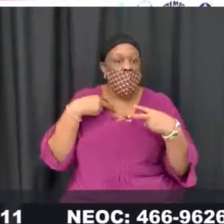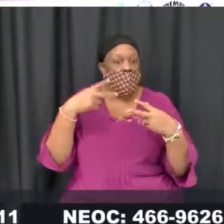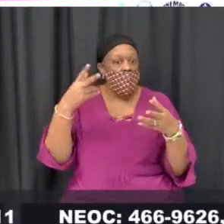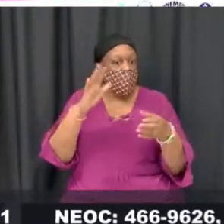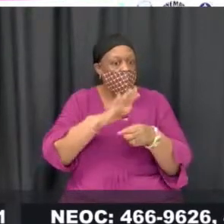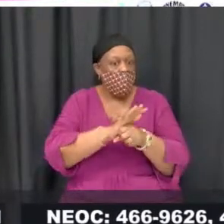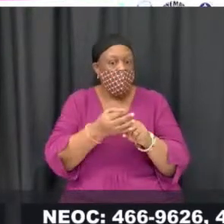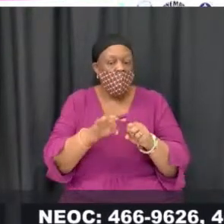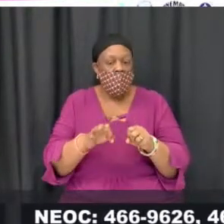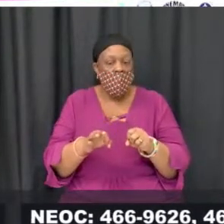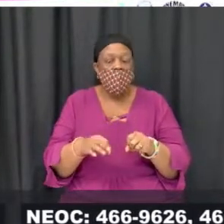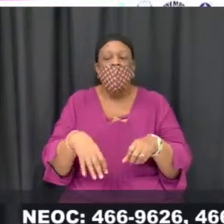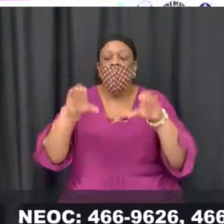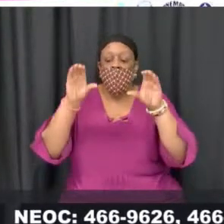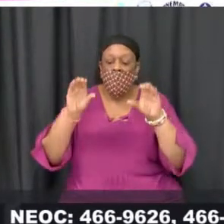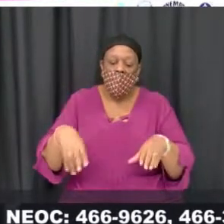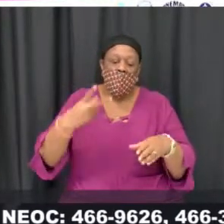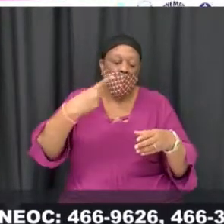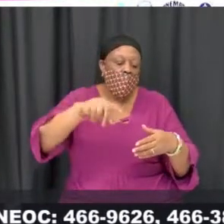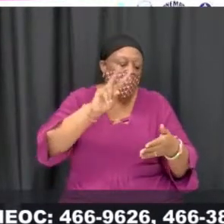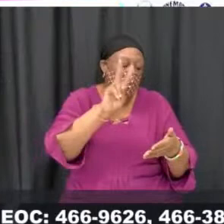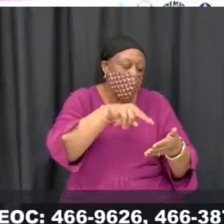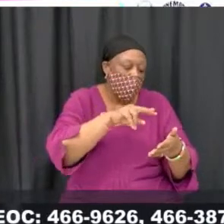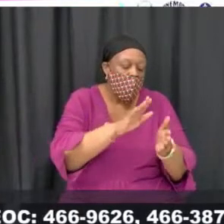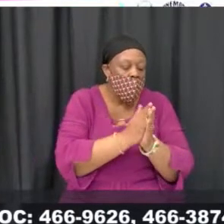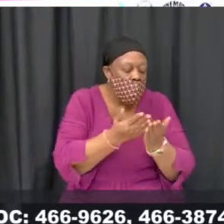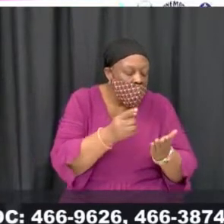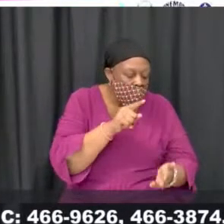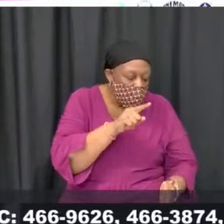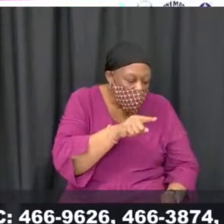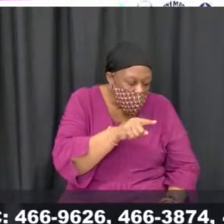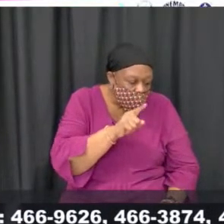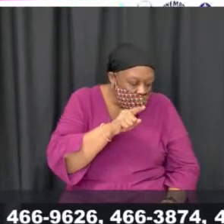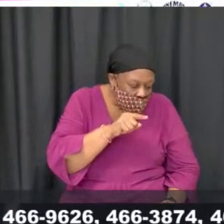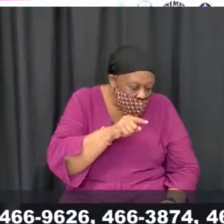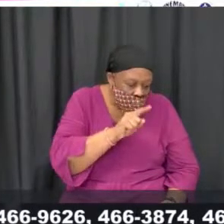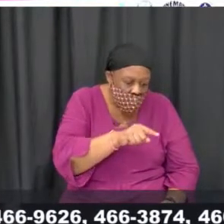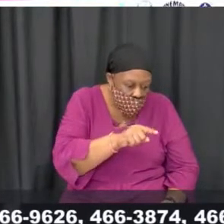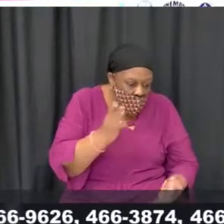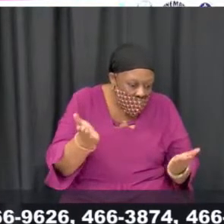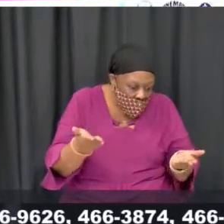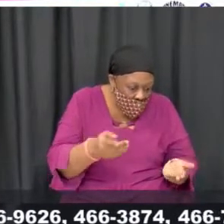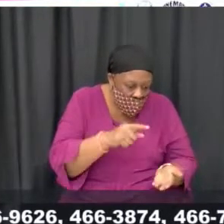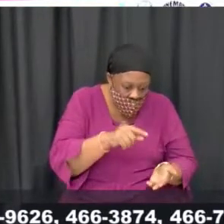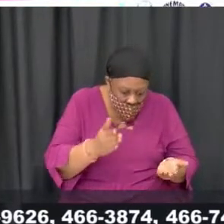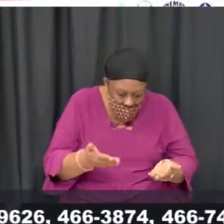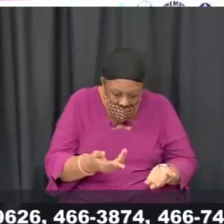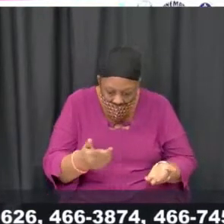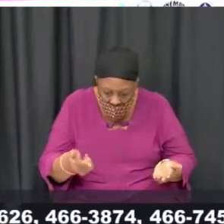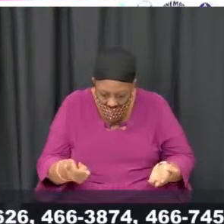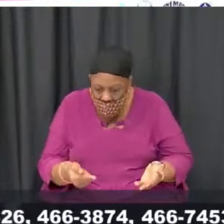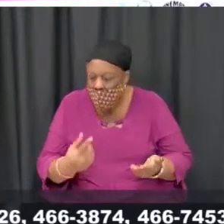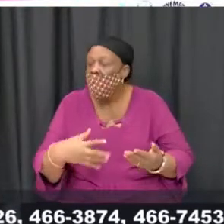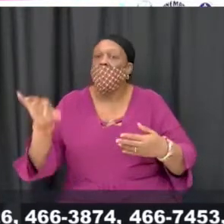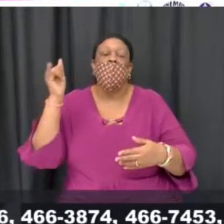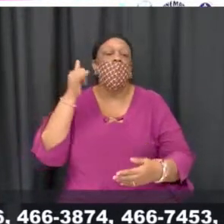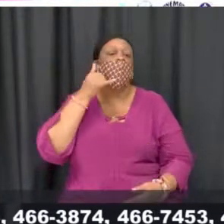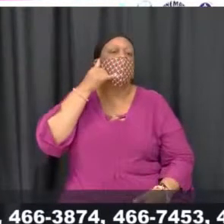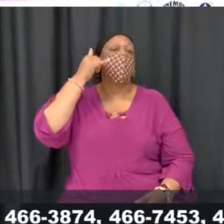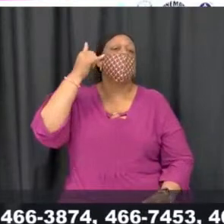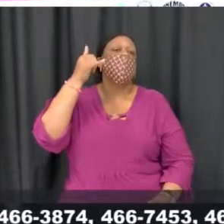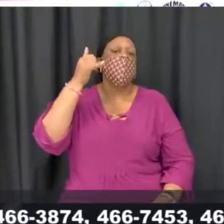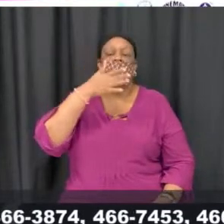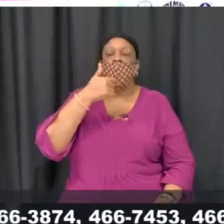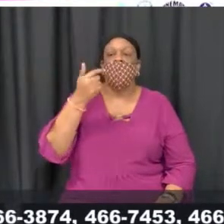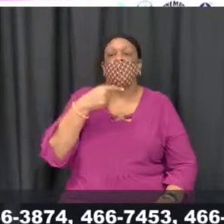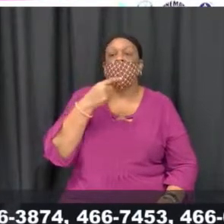look at the logbook and contact you and see whether or not you were in close proximity to this